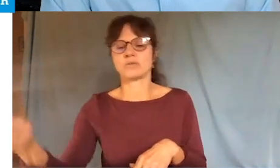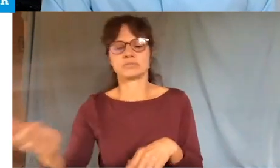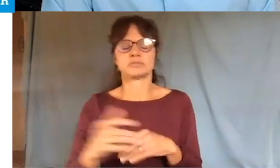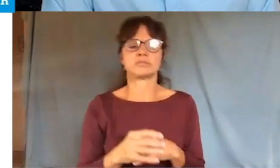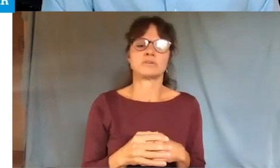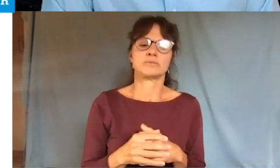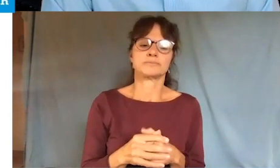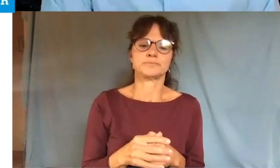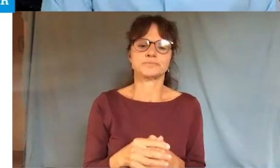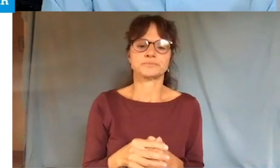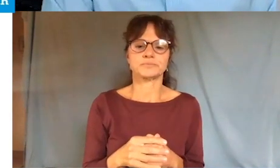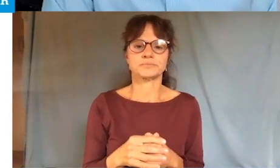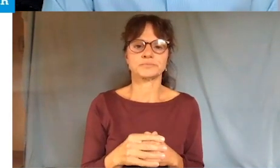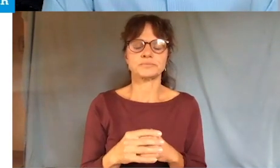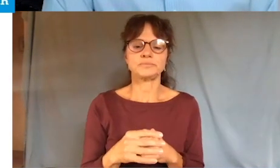please.